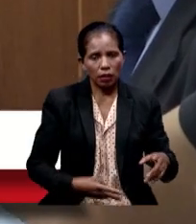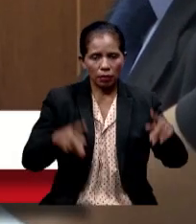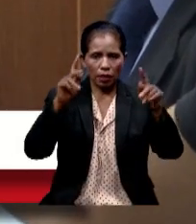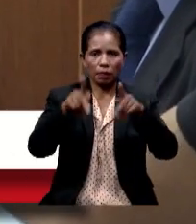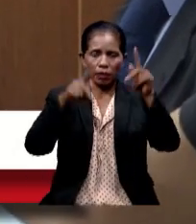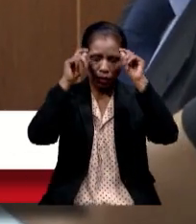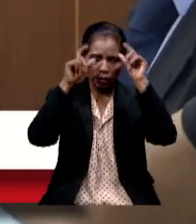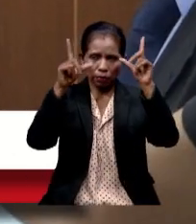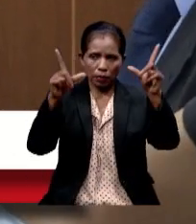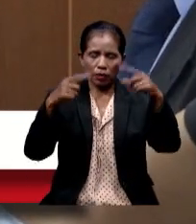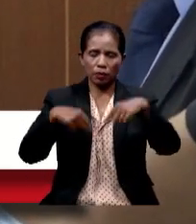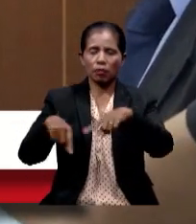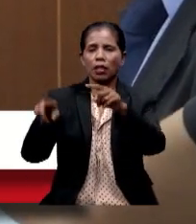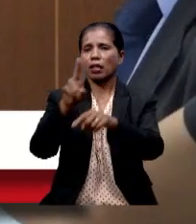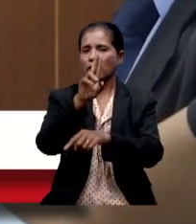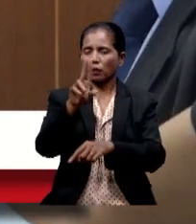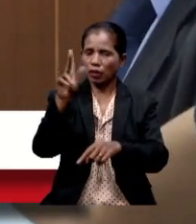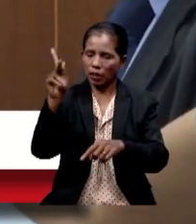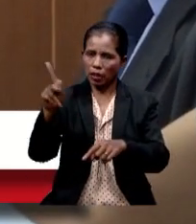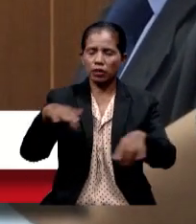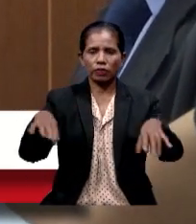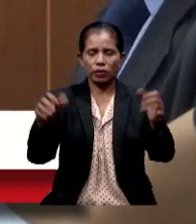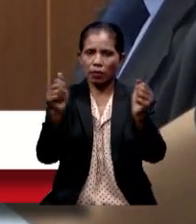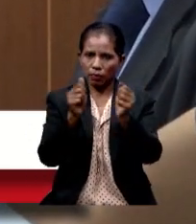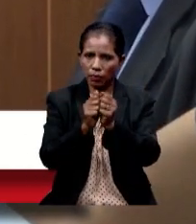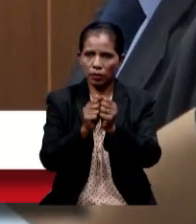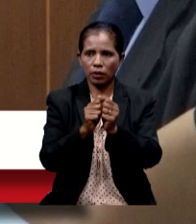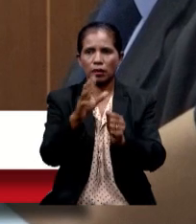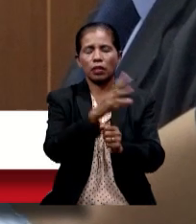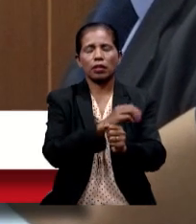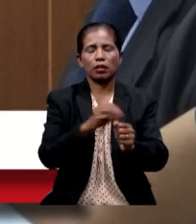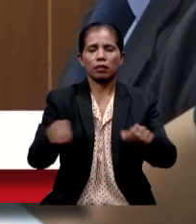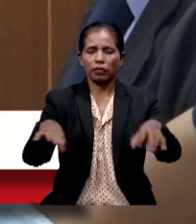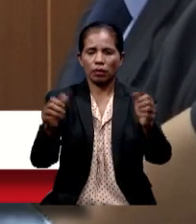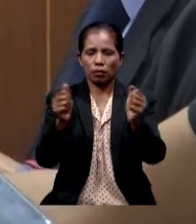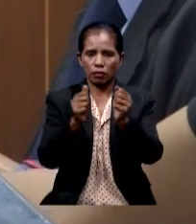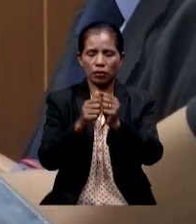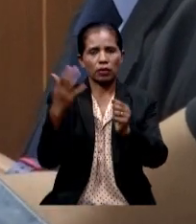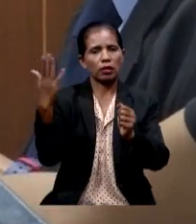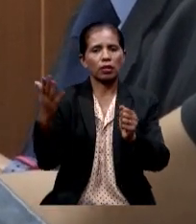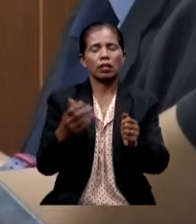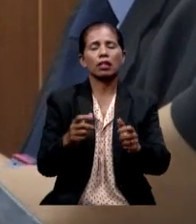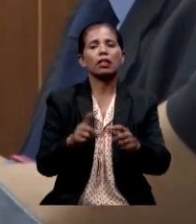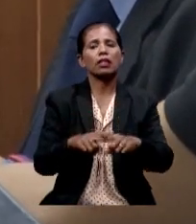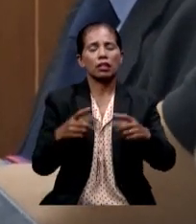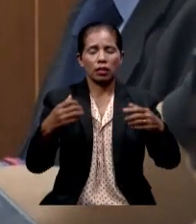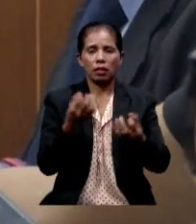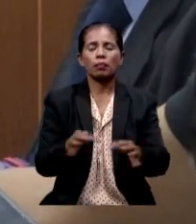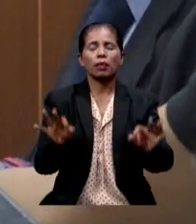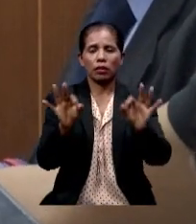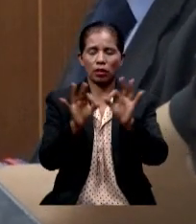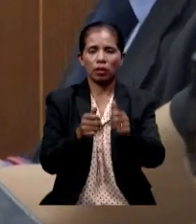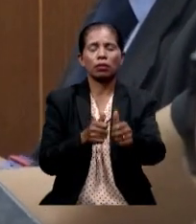work in the UK and who come through legal migration routes, and the visa regime we hope will continue to allow